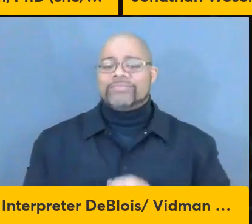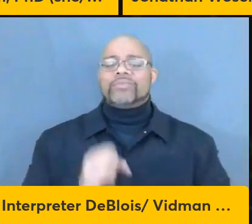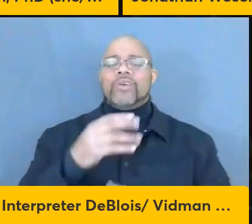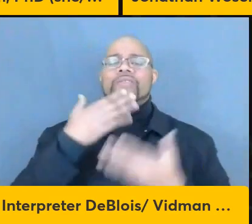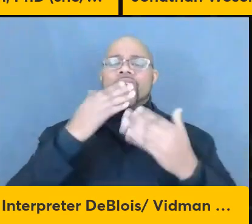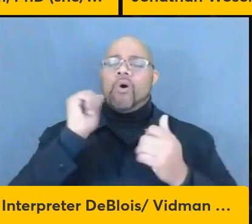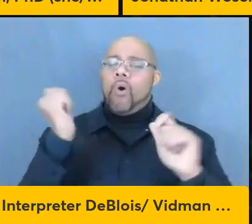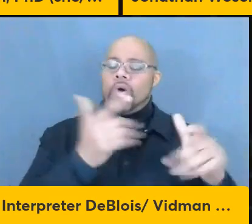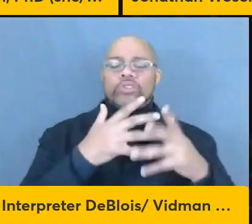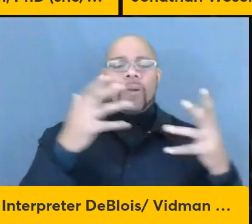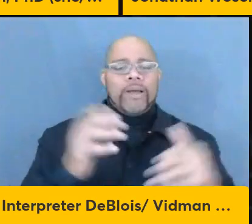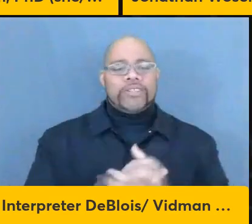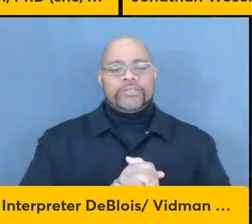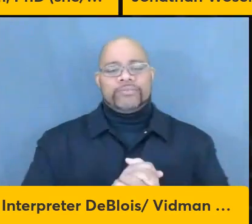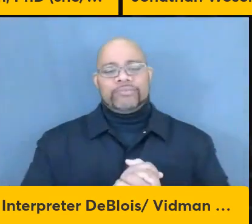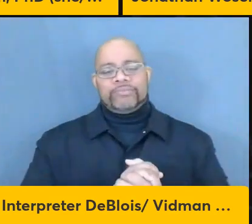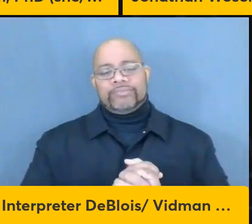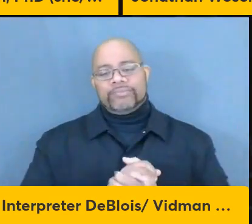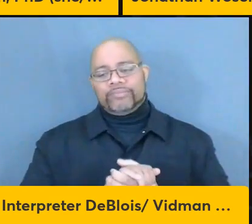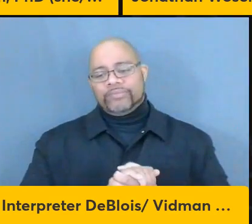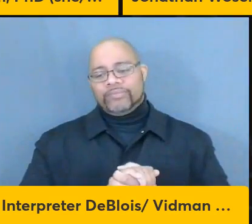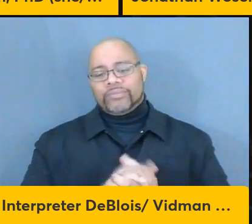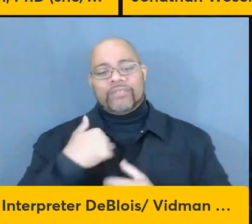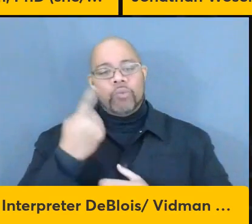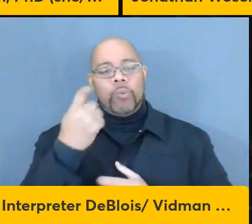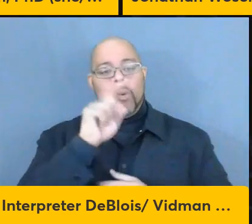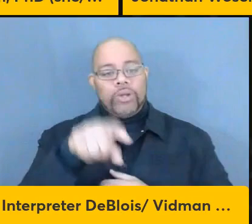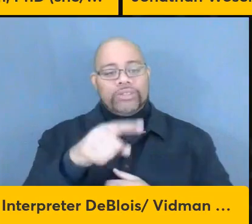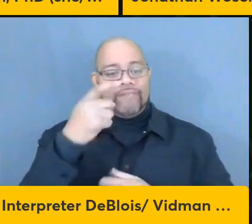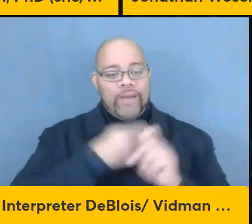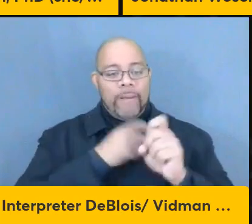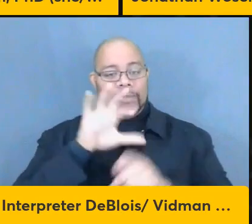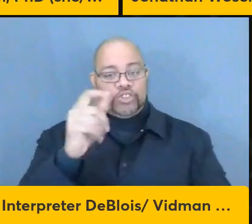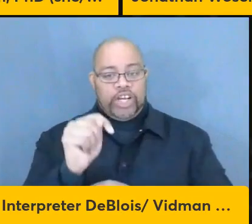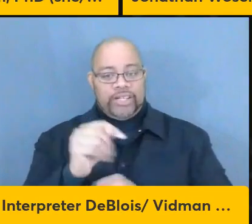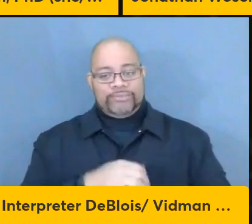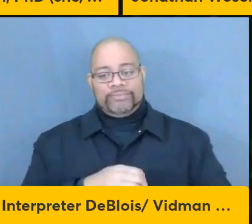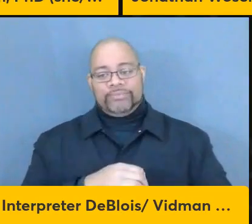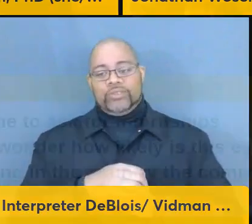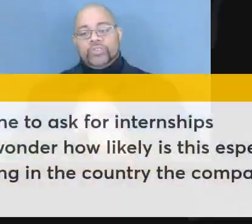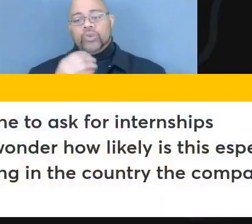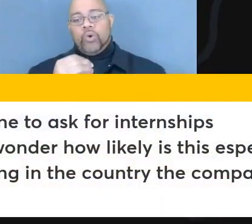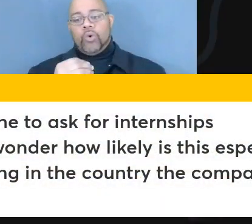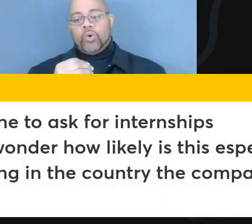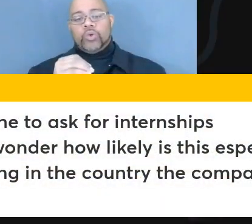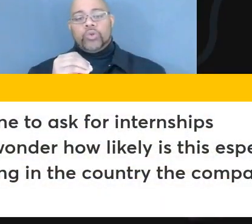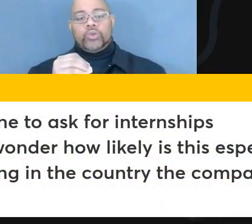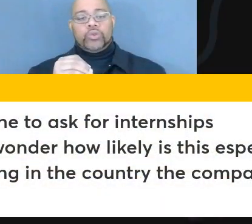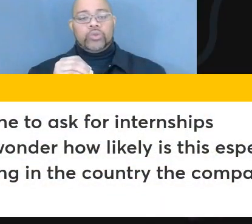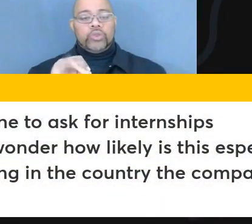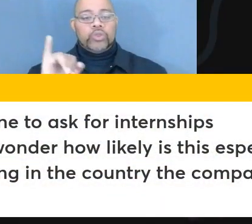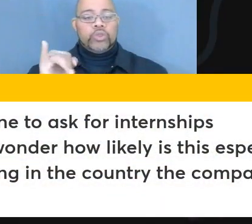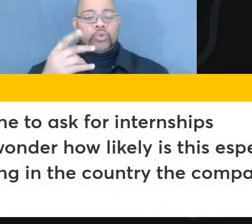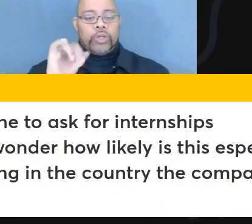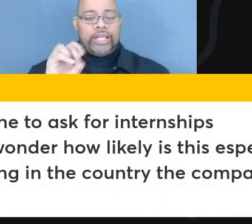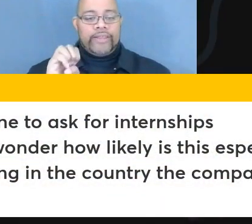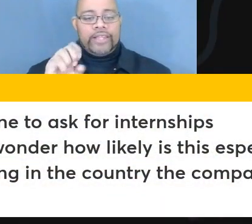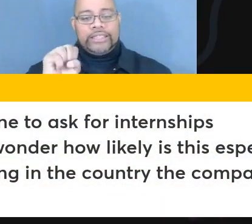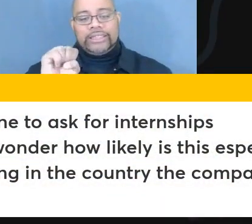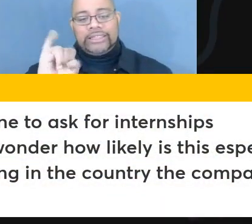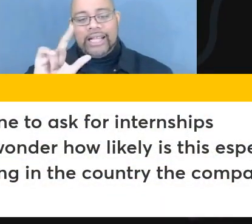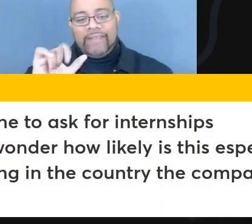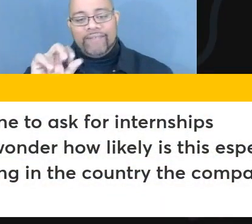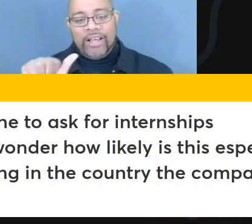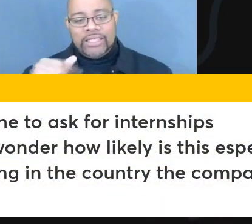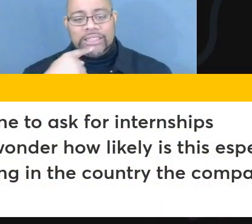Thank you all so much. We've just got one more question from the chat. So Juliet Irene Marie Love Silva says,